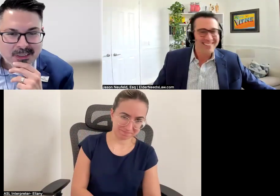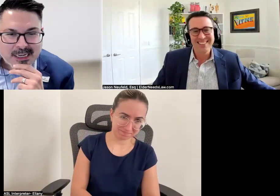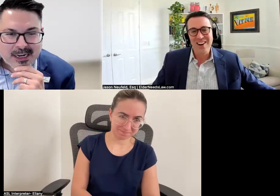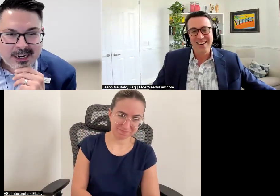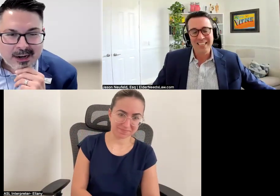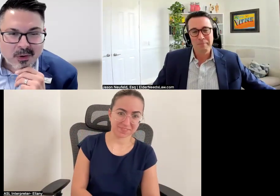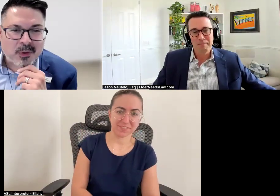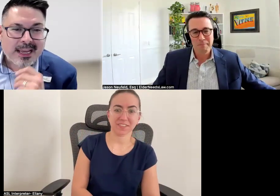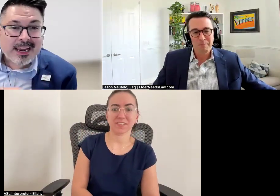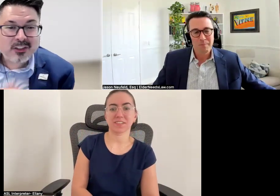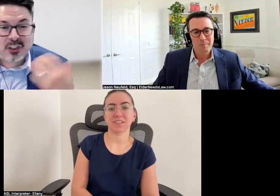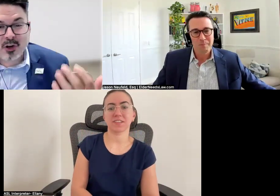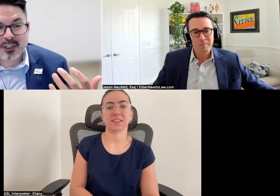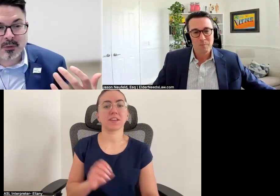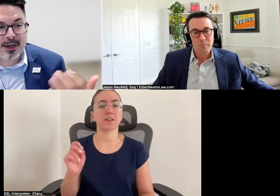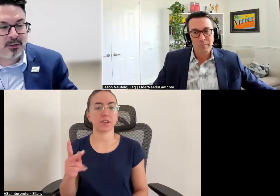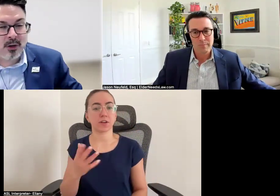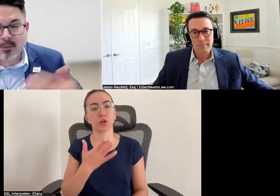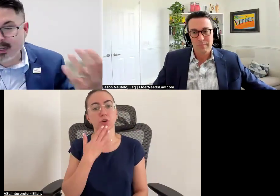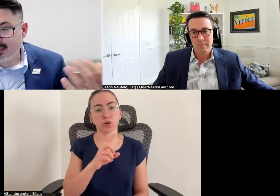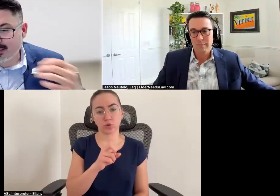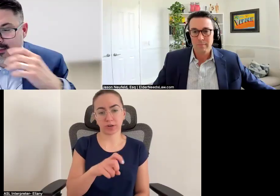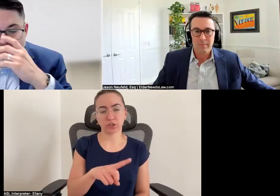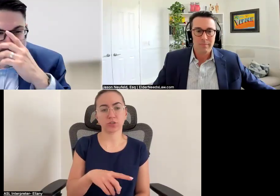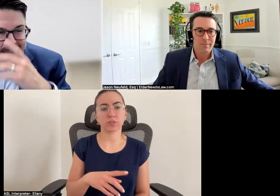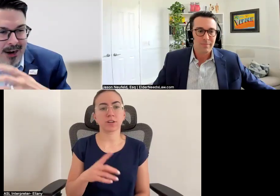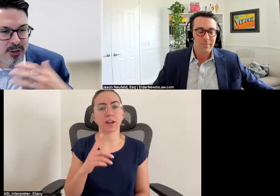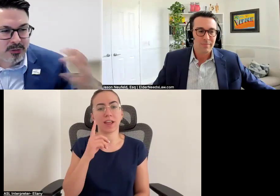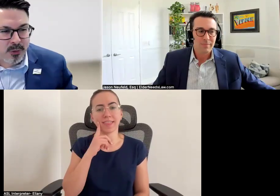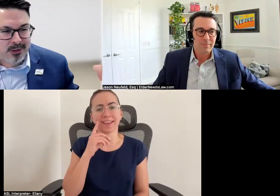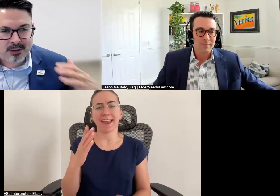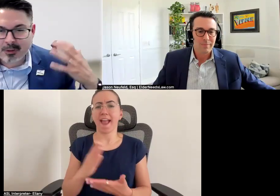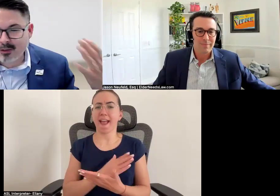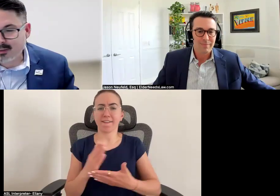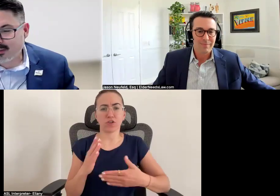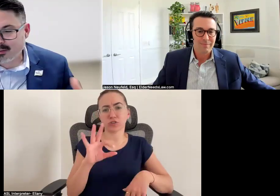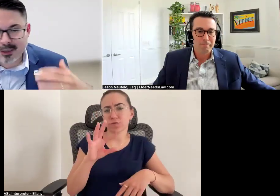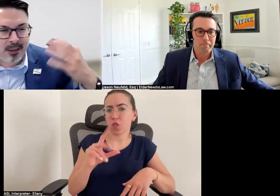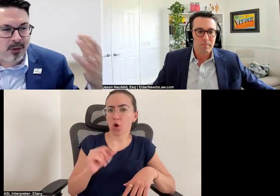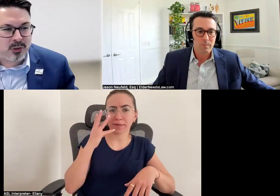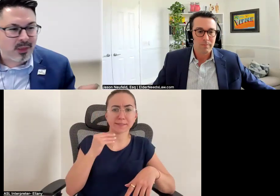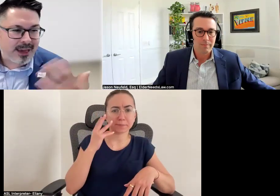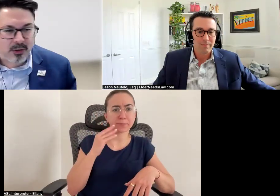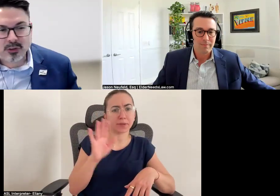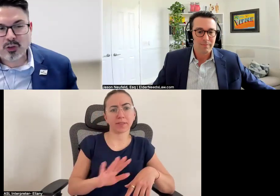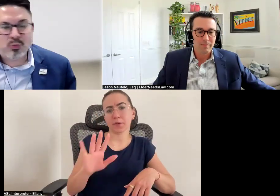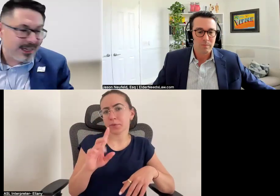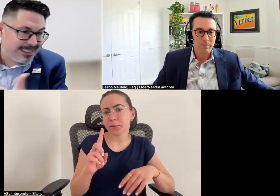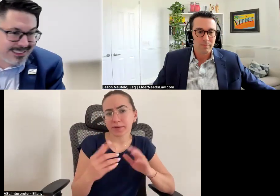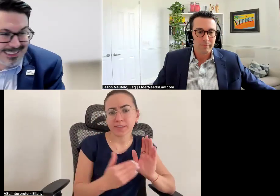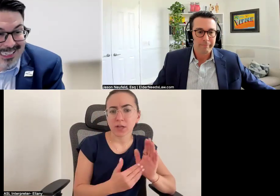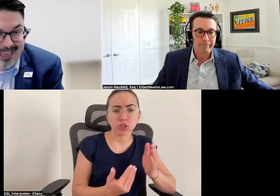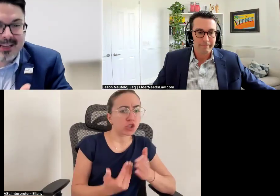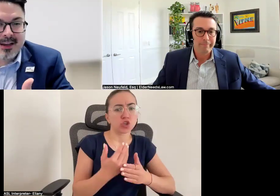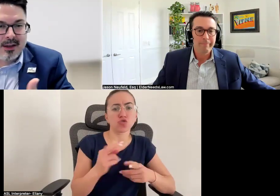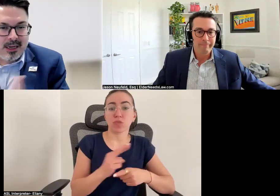you. Here's a good question, right? So I think they said on average, Florida experiences like close to 1,000 new